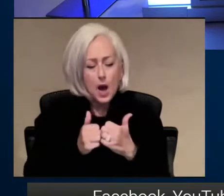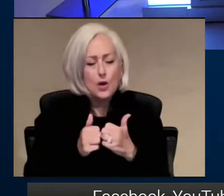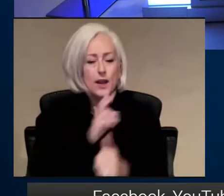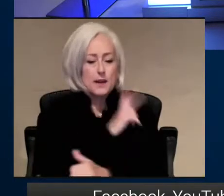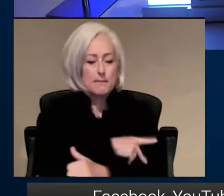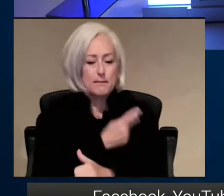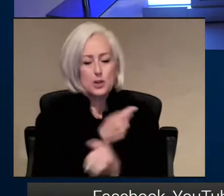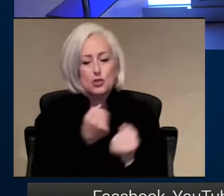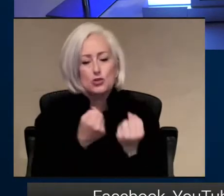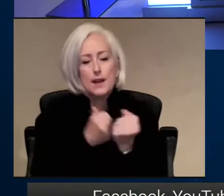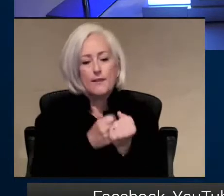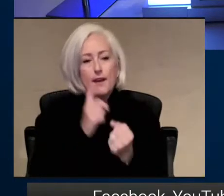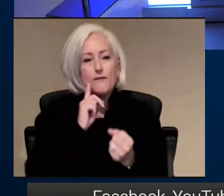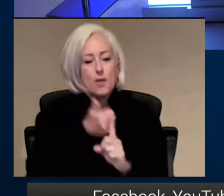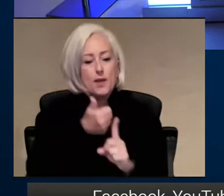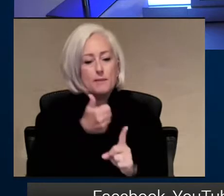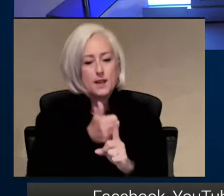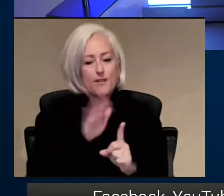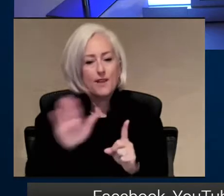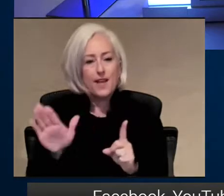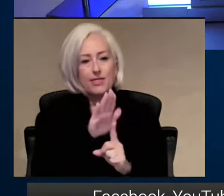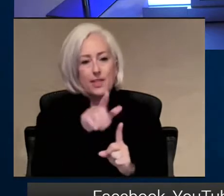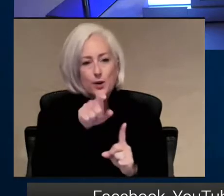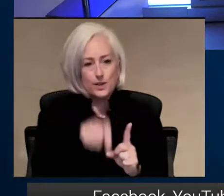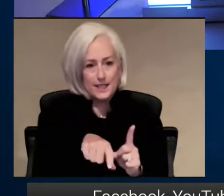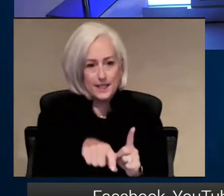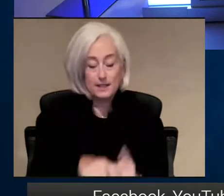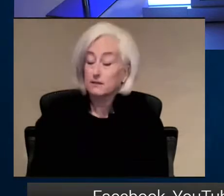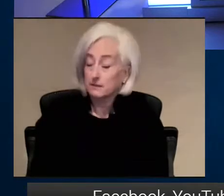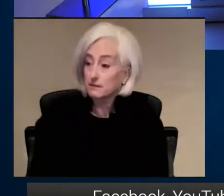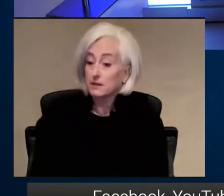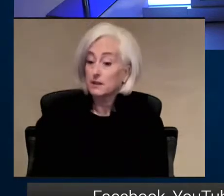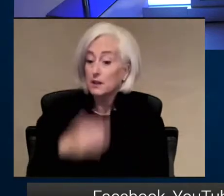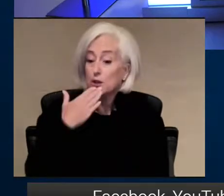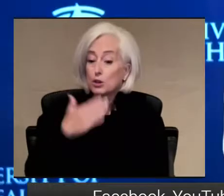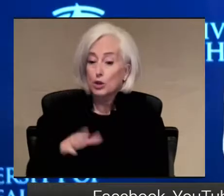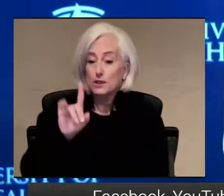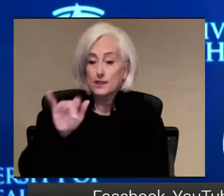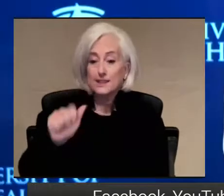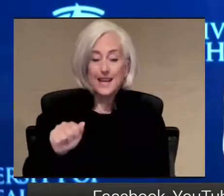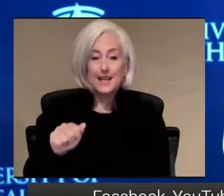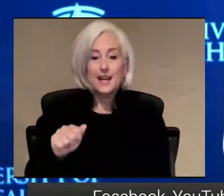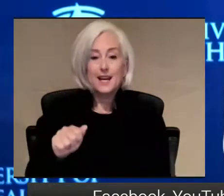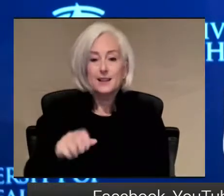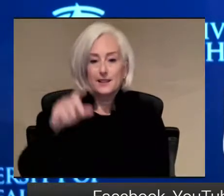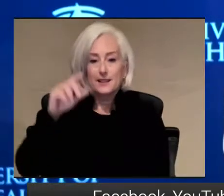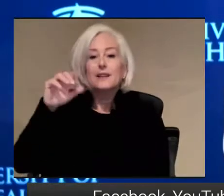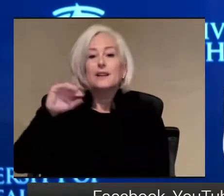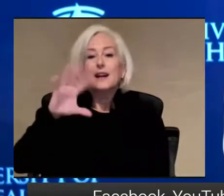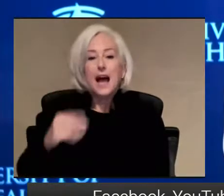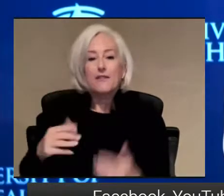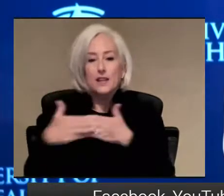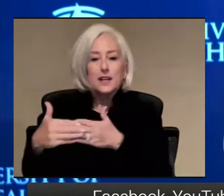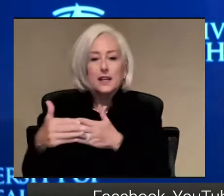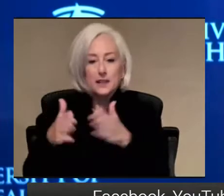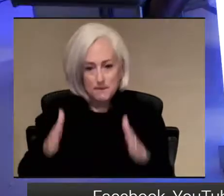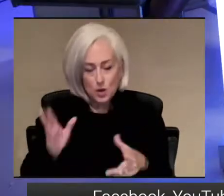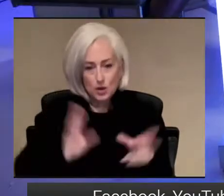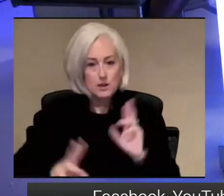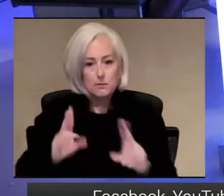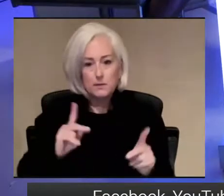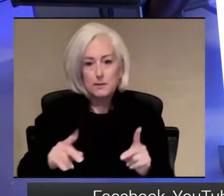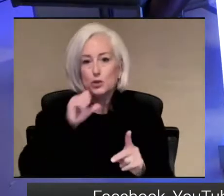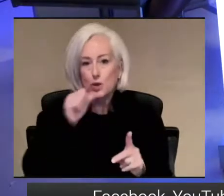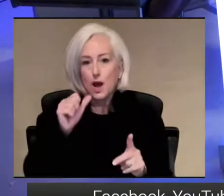question because, there's also pretty good data that African Americans do not get the same level of pain relief as white Americans when they're in the hospital.